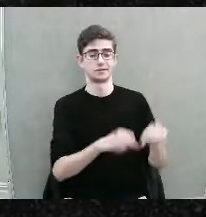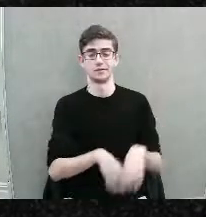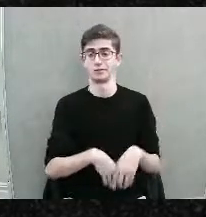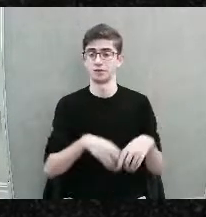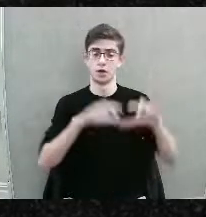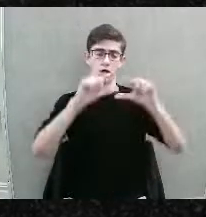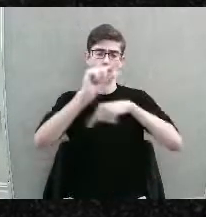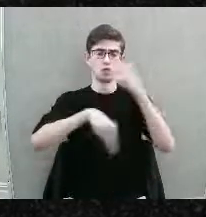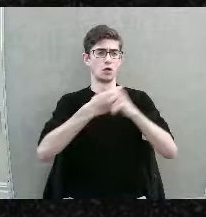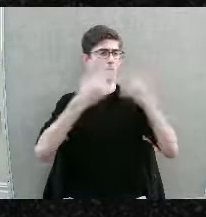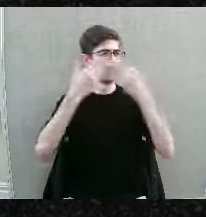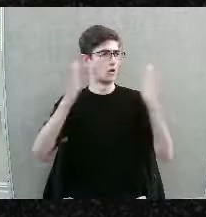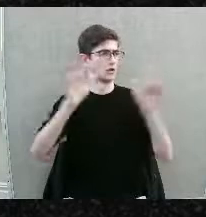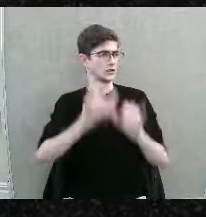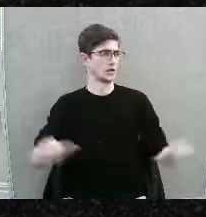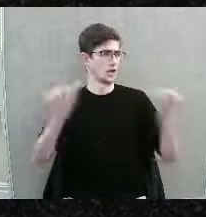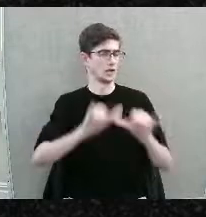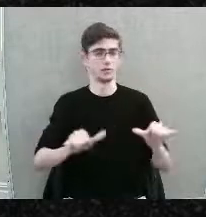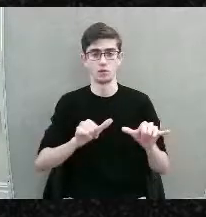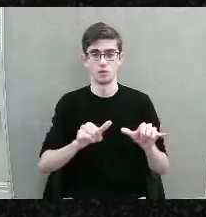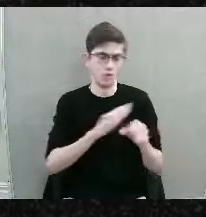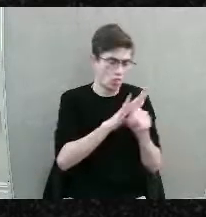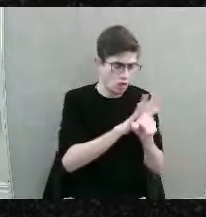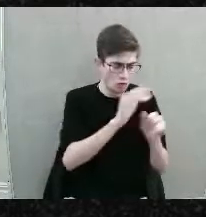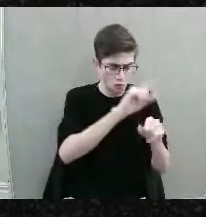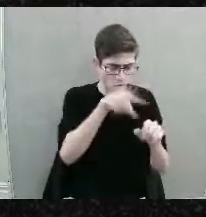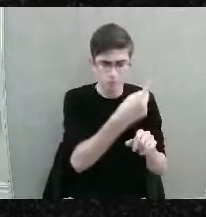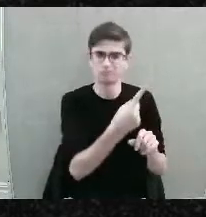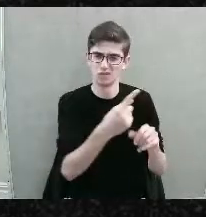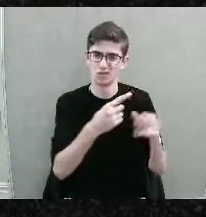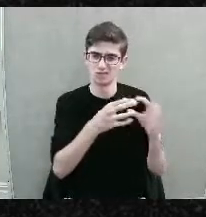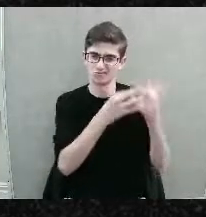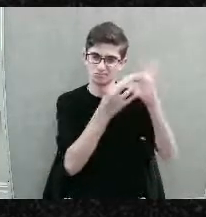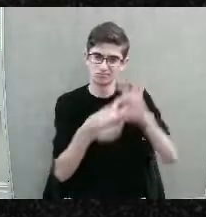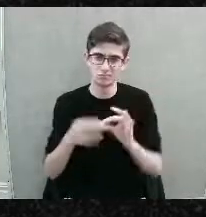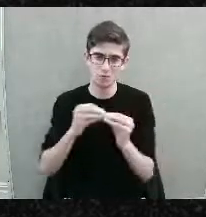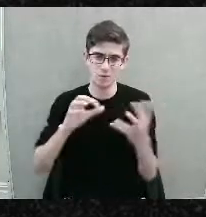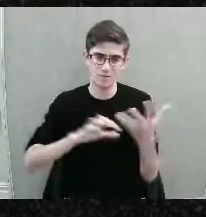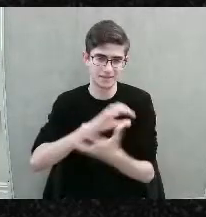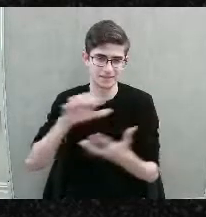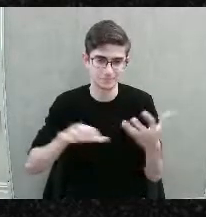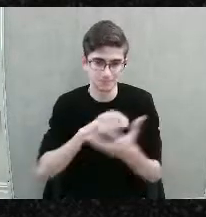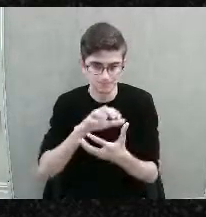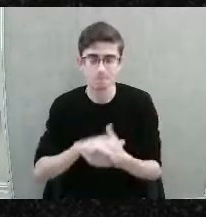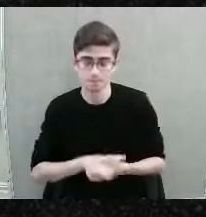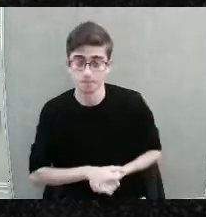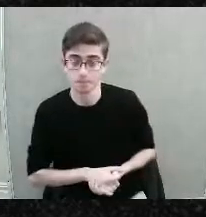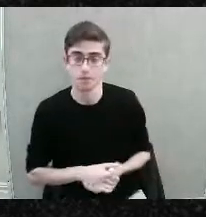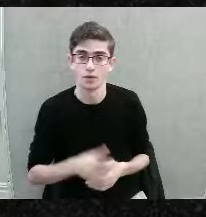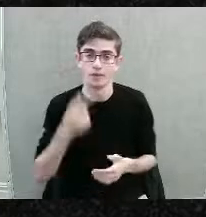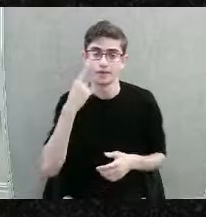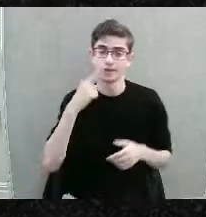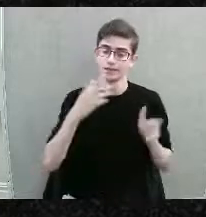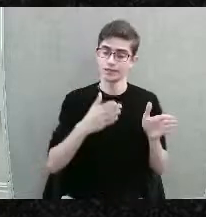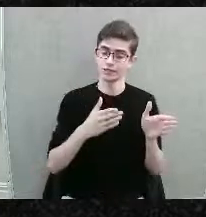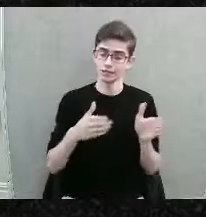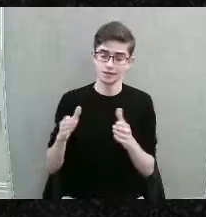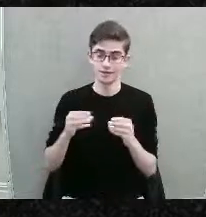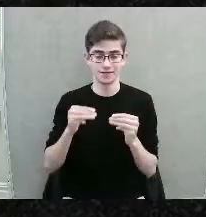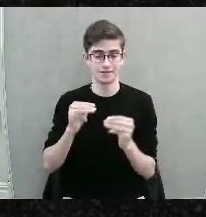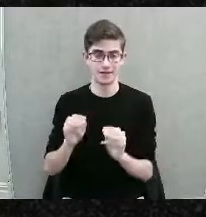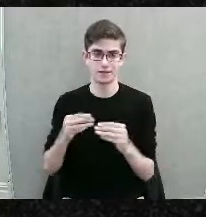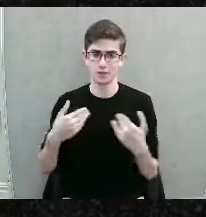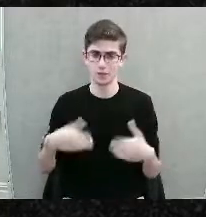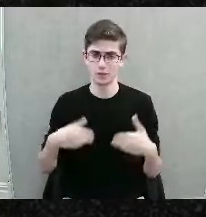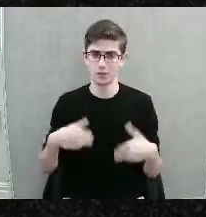the local particular level. And that did change, we believe, that shift in method